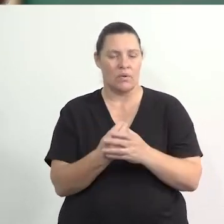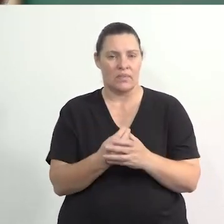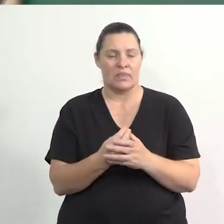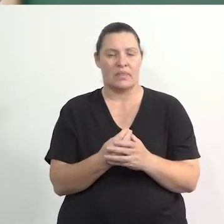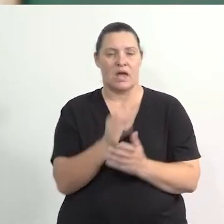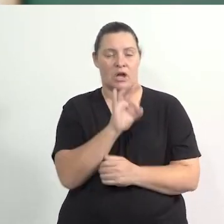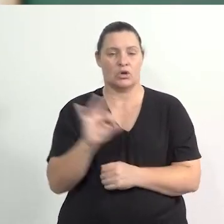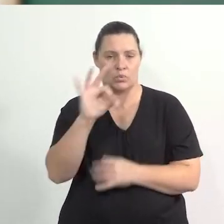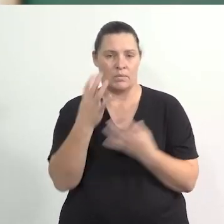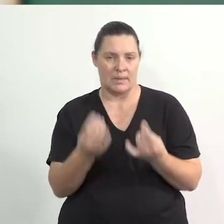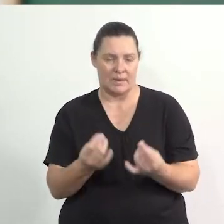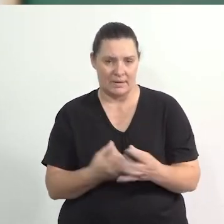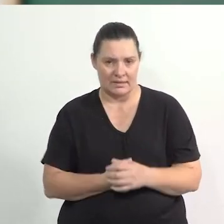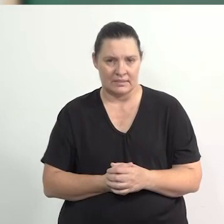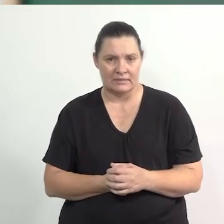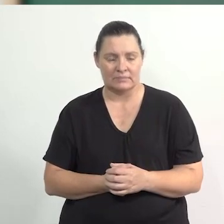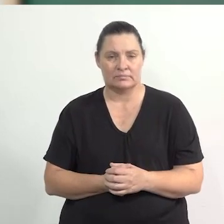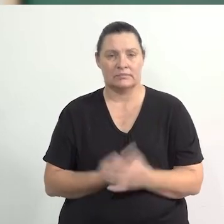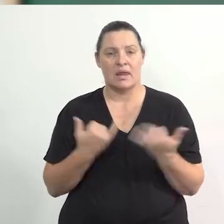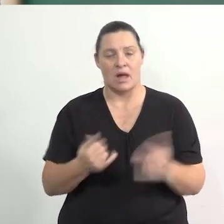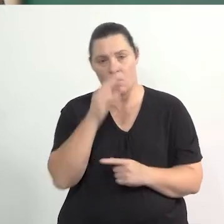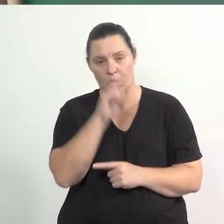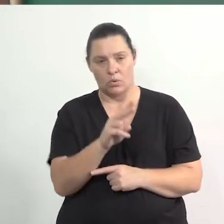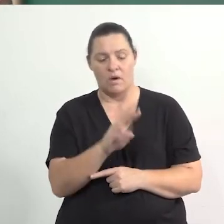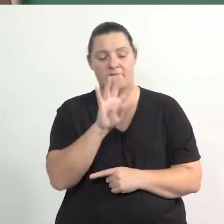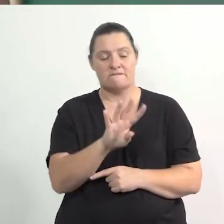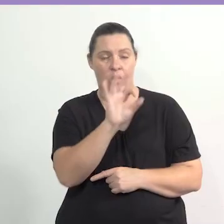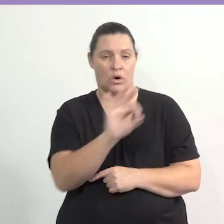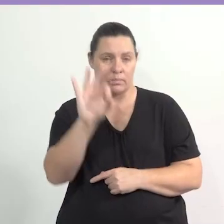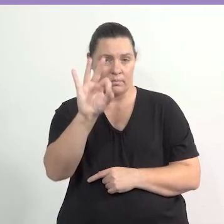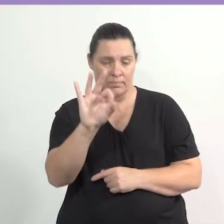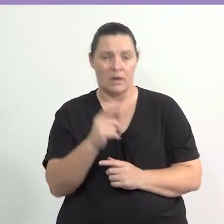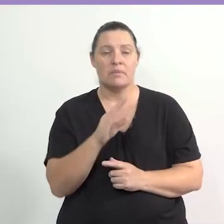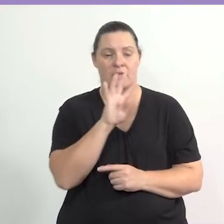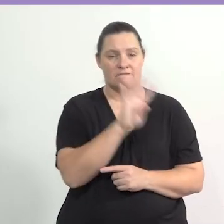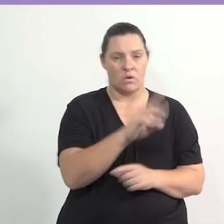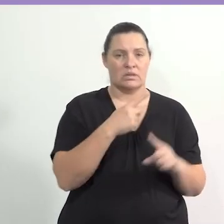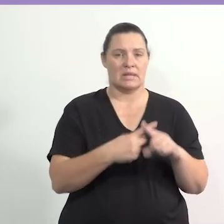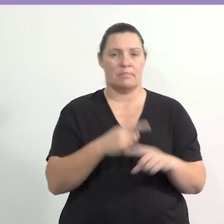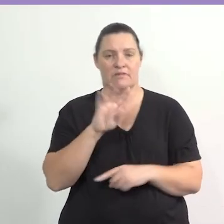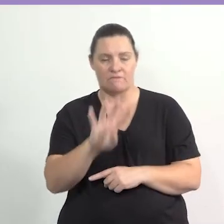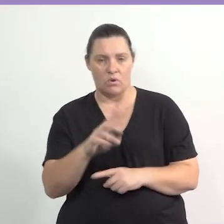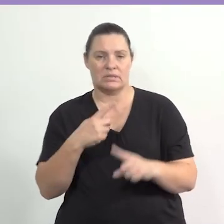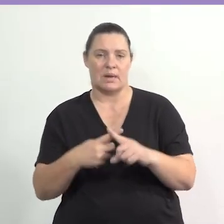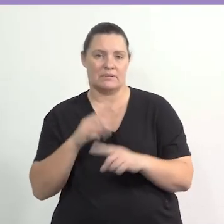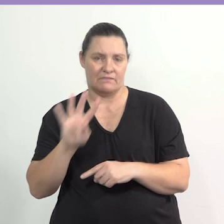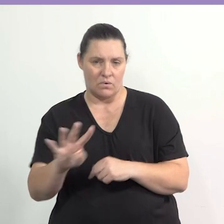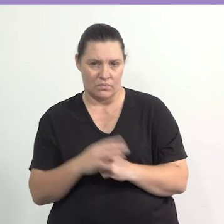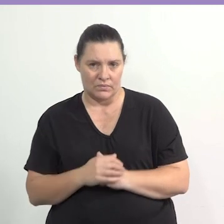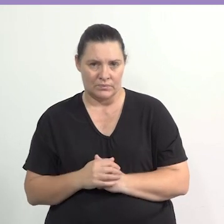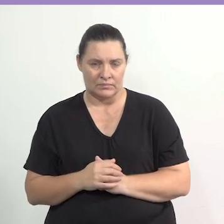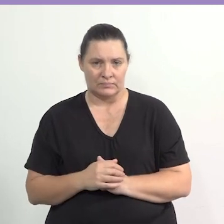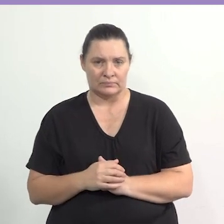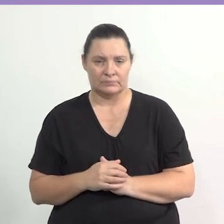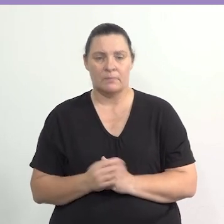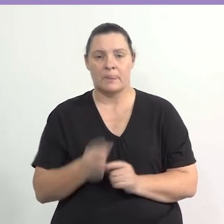our cube numbers. So when I am looking at 4 cubed, this is 4 multiplied by 4 multiplied